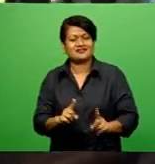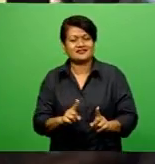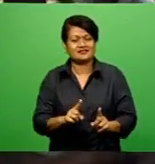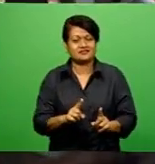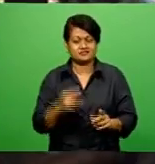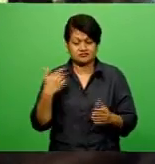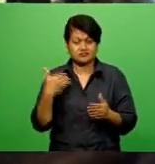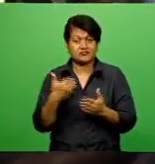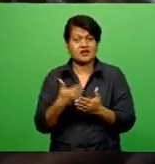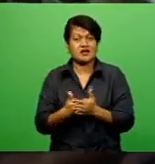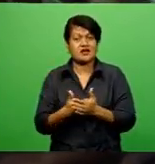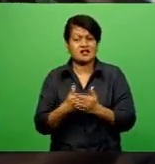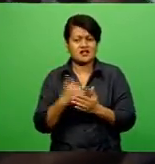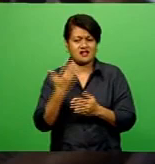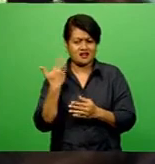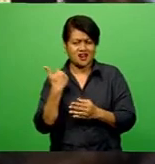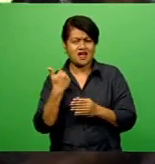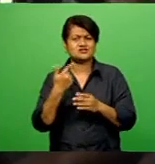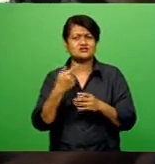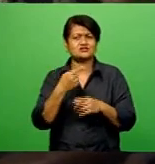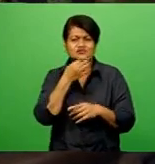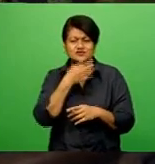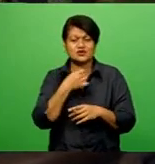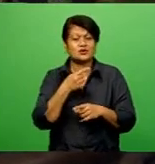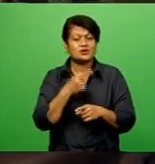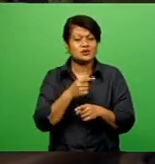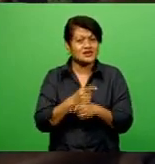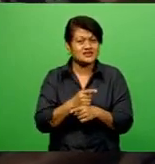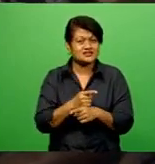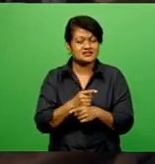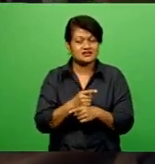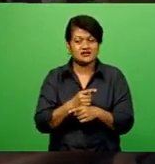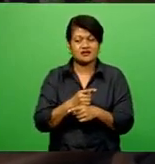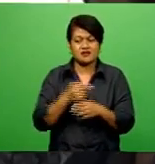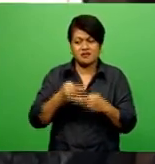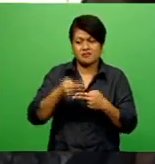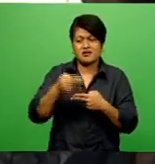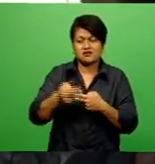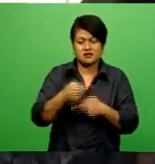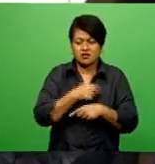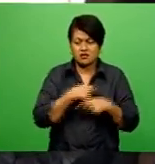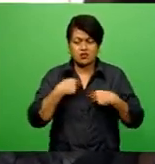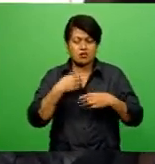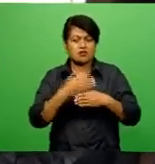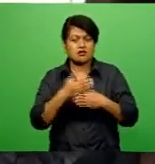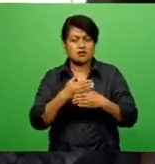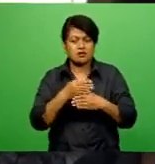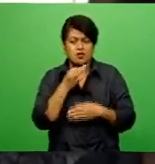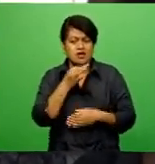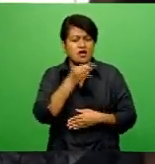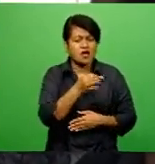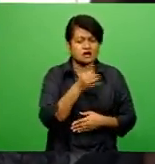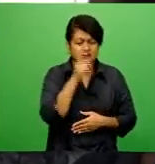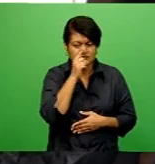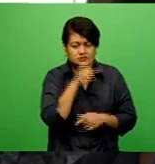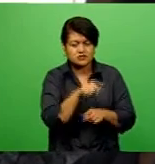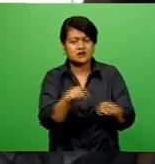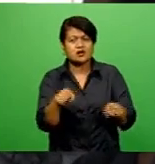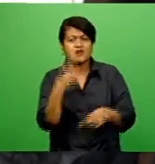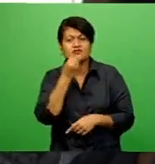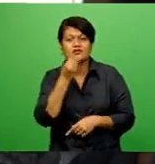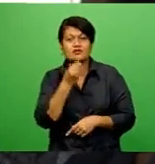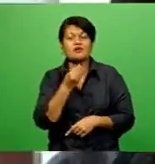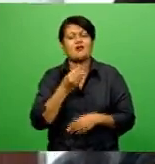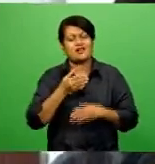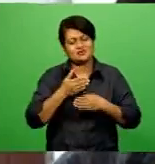few weeks, the devastation to your homes, your plantations. We were walking here and I asked the officials about food here. Let's work together